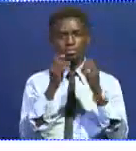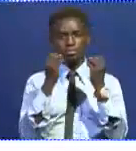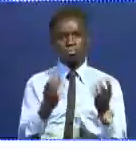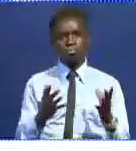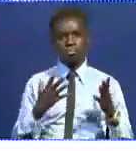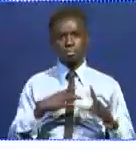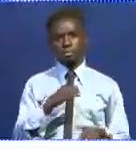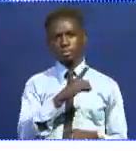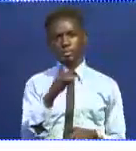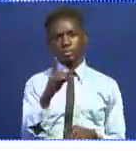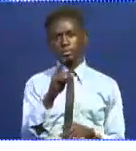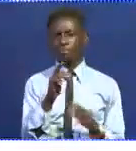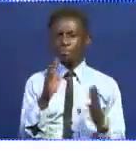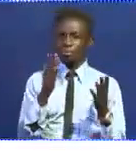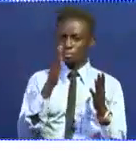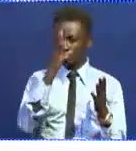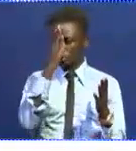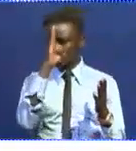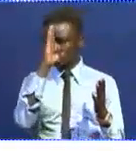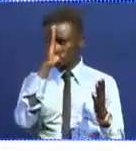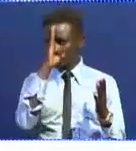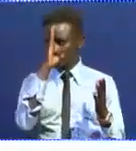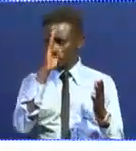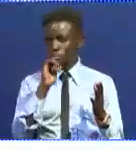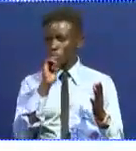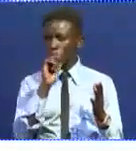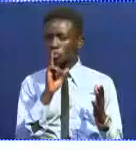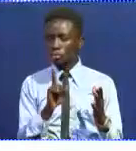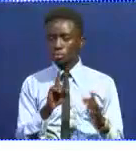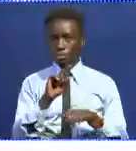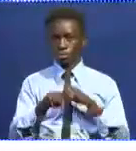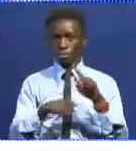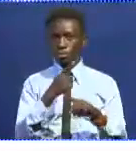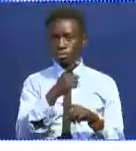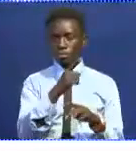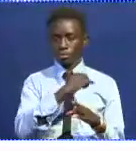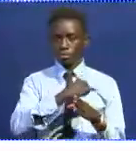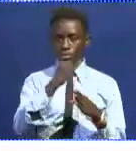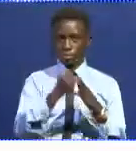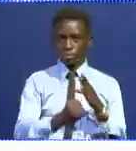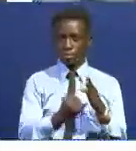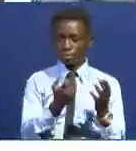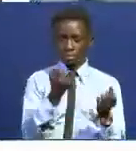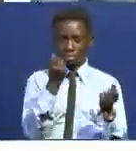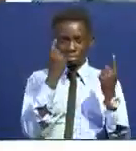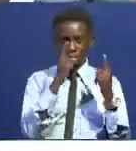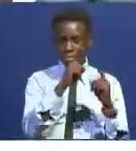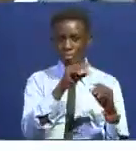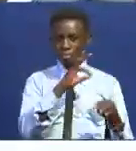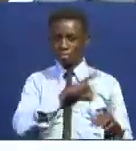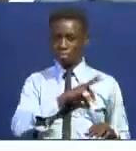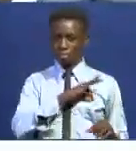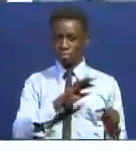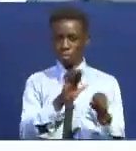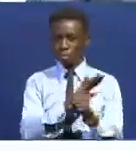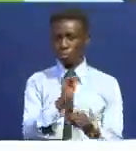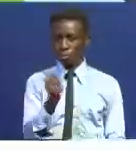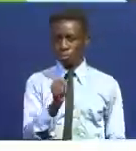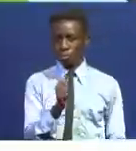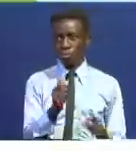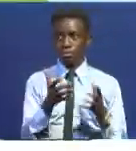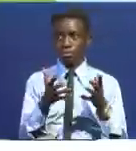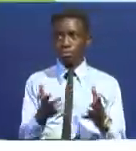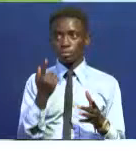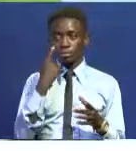unsure about insurance and may not fully understand its benefits. Despite the flexible and